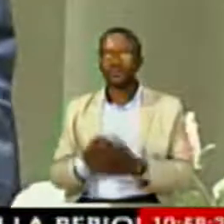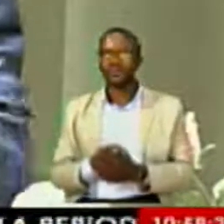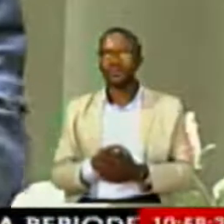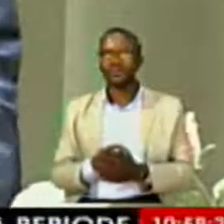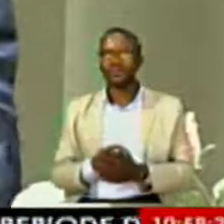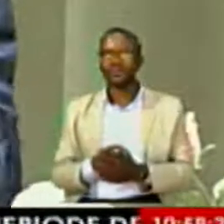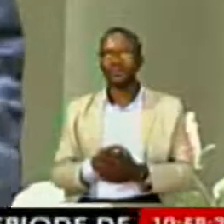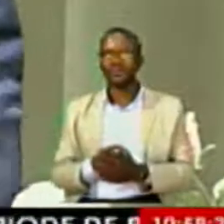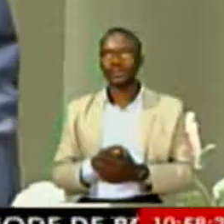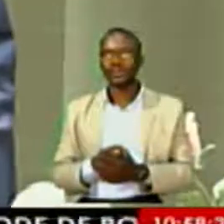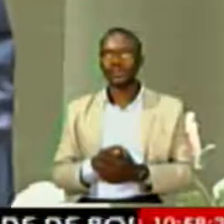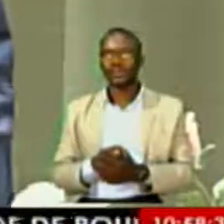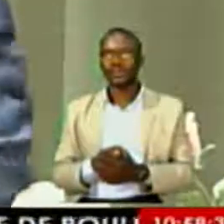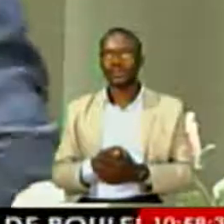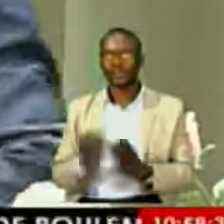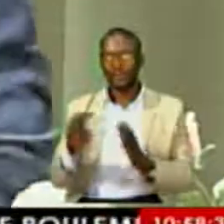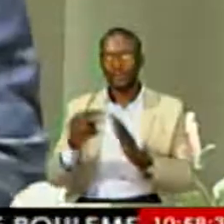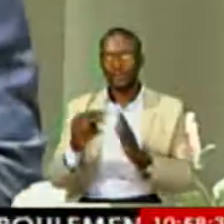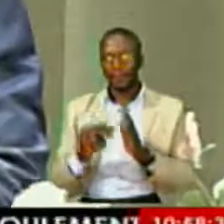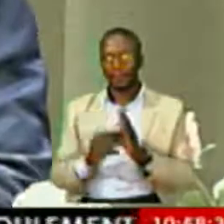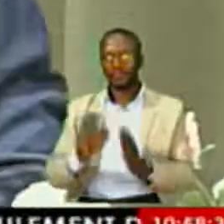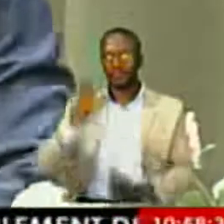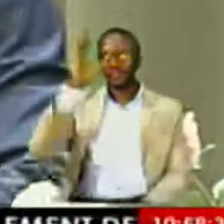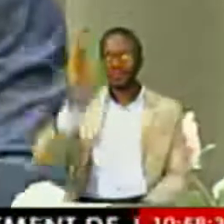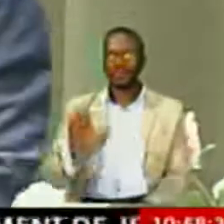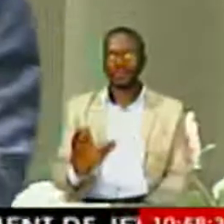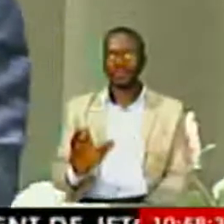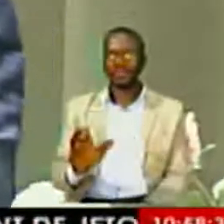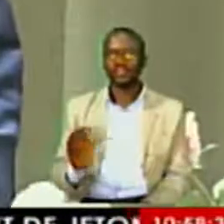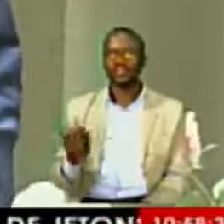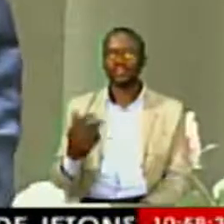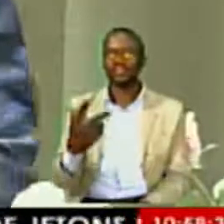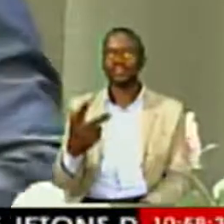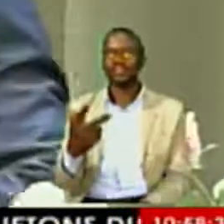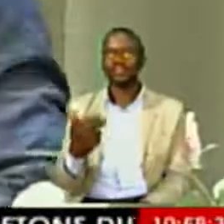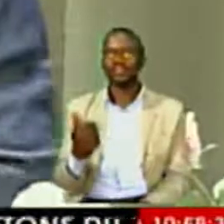read. Matthieu 13. Matthew 13.